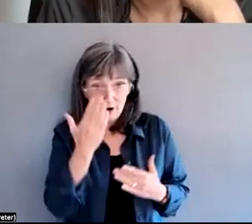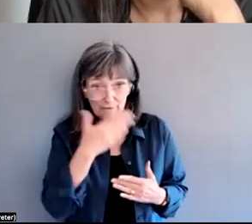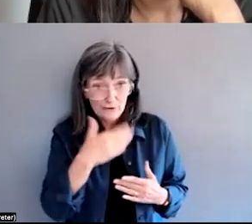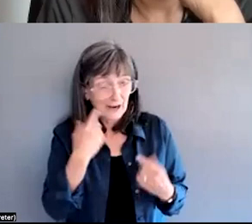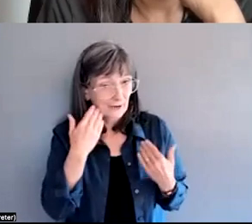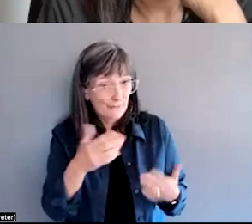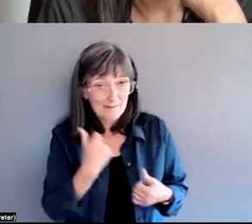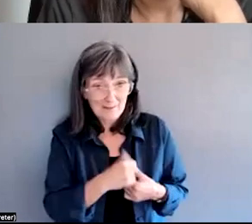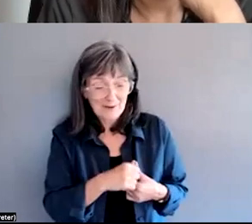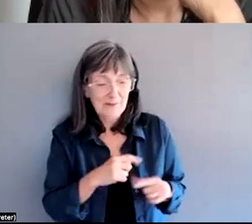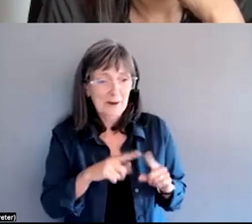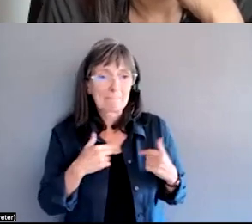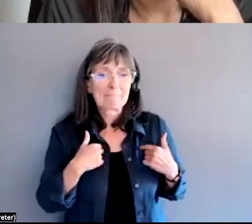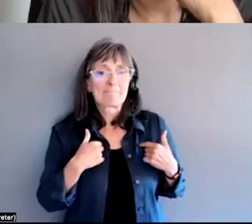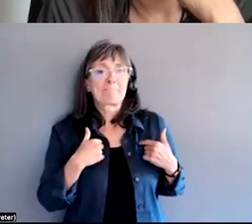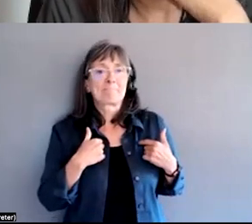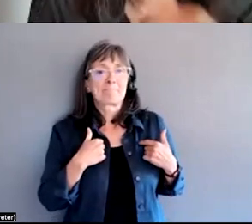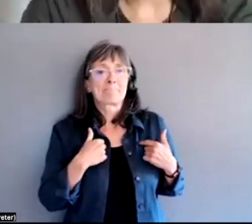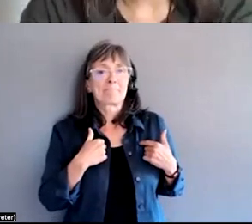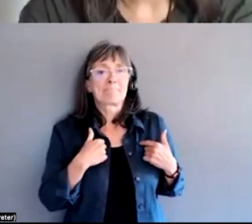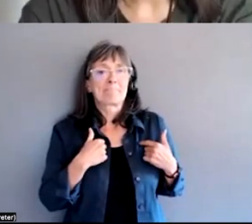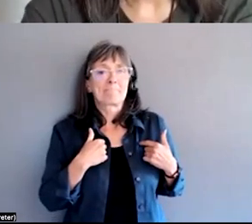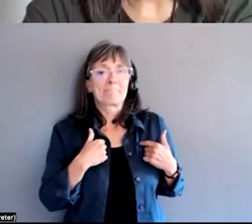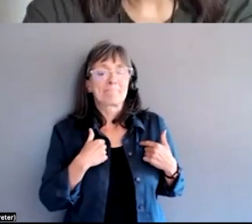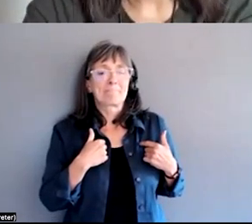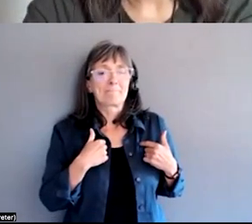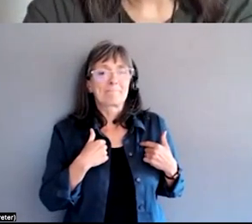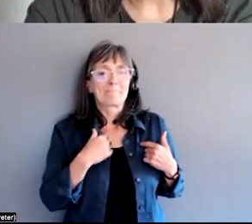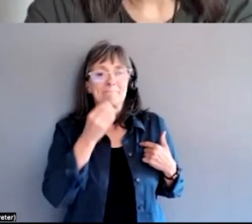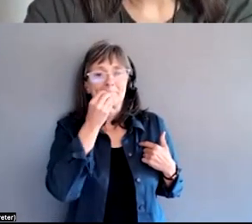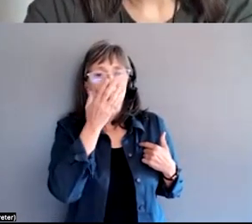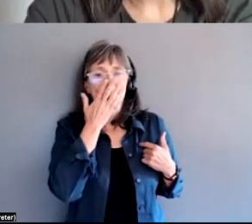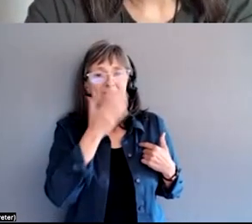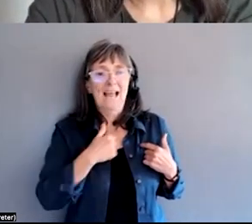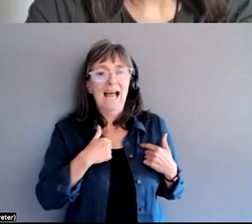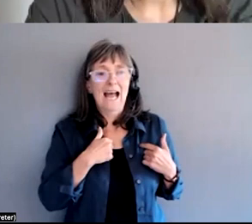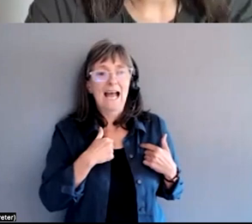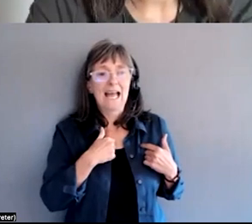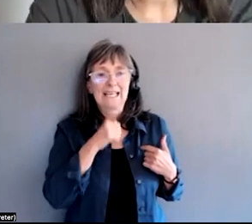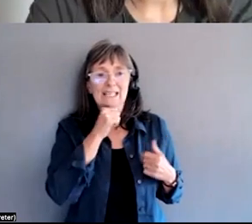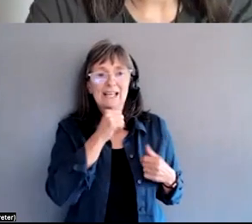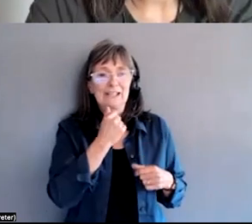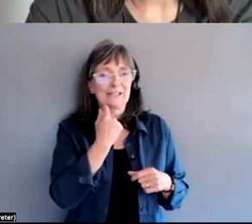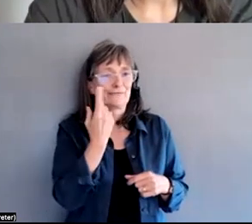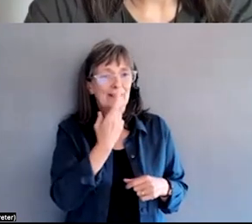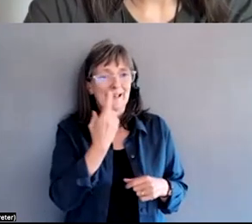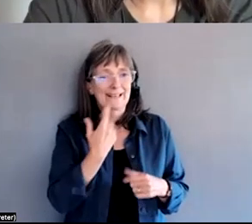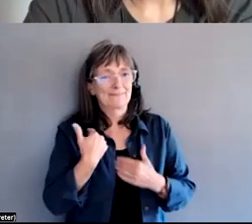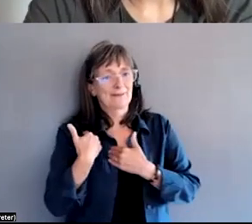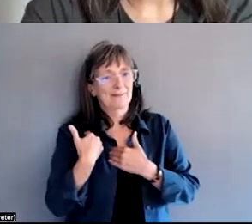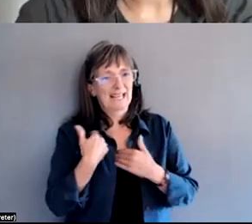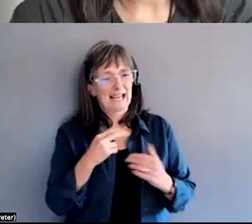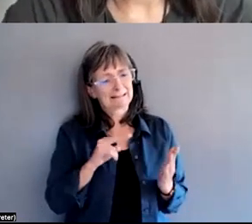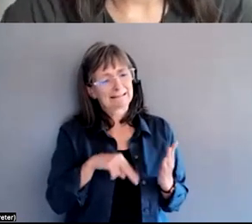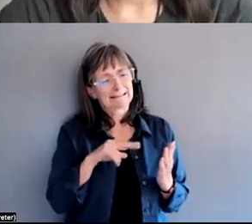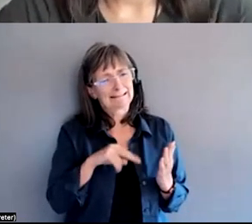realized I hadn't adequately weighed the heft of my responsibility. And as I was saying, I'm not sure about that cover. And then it turned